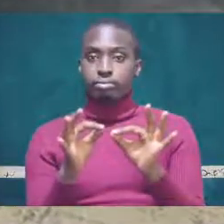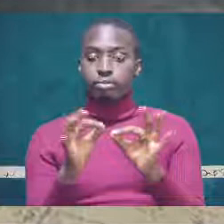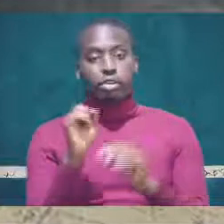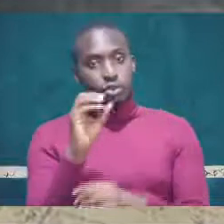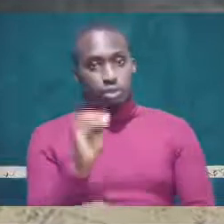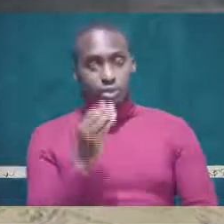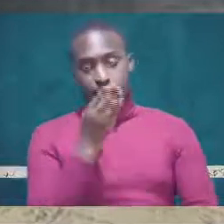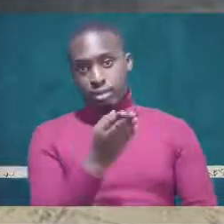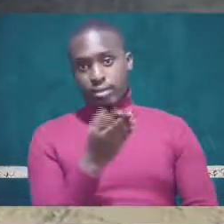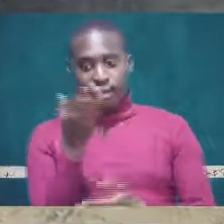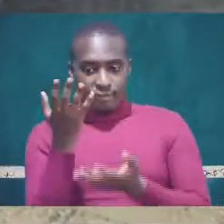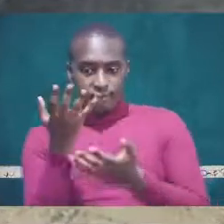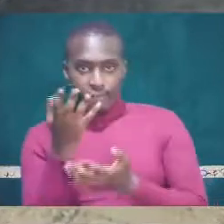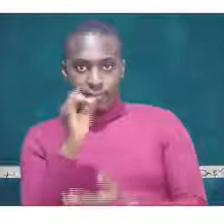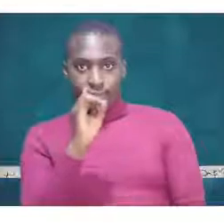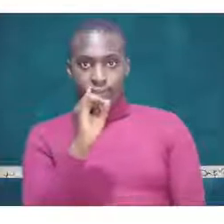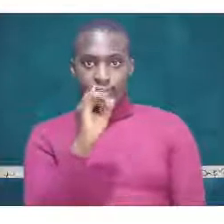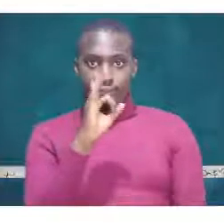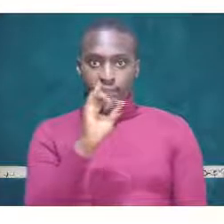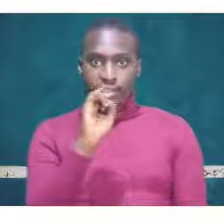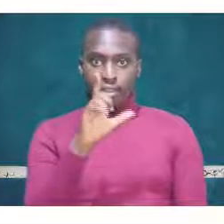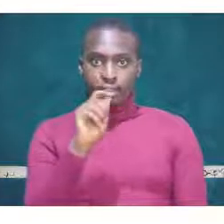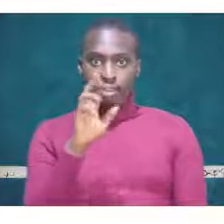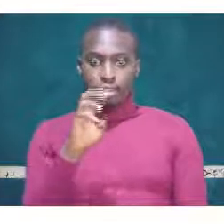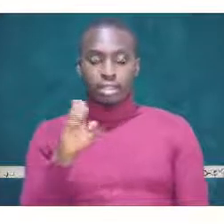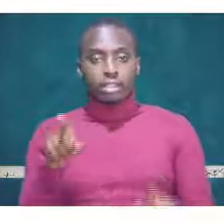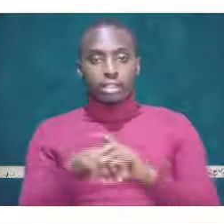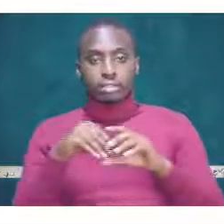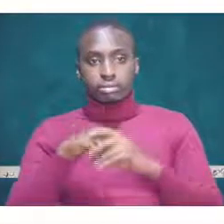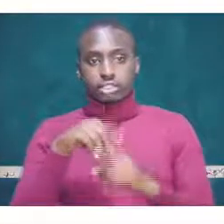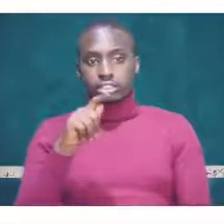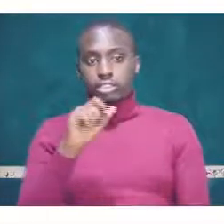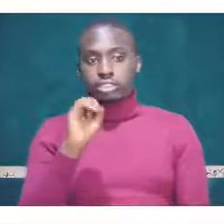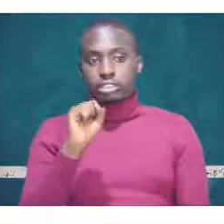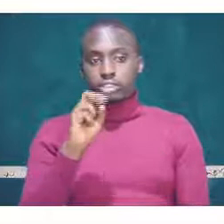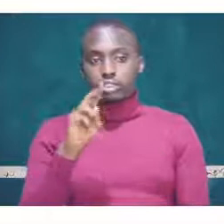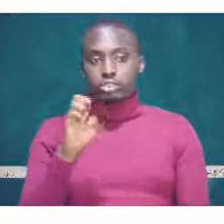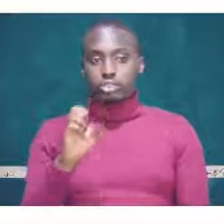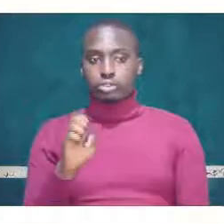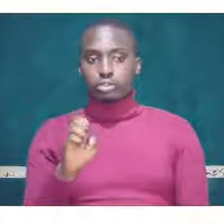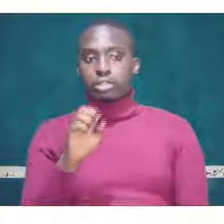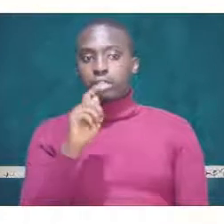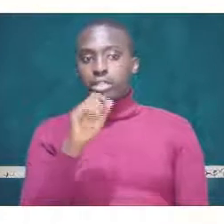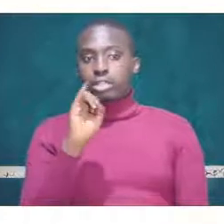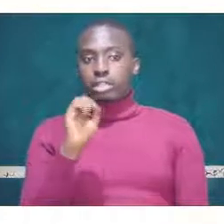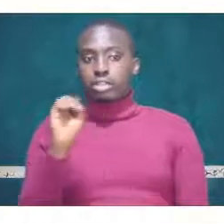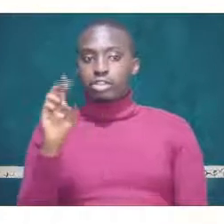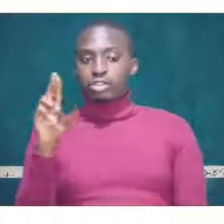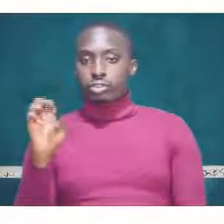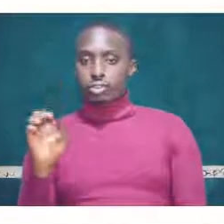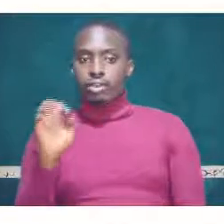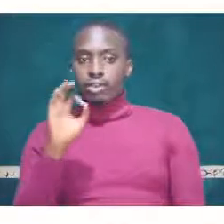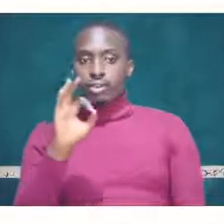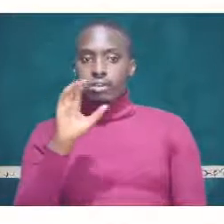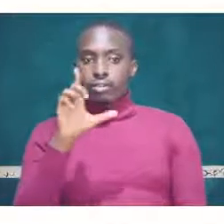So this fluid surrounds the cell in a tissue, and this is called what you call tissue fluid. That